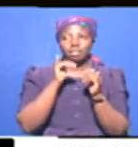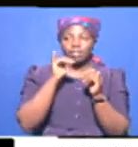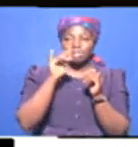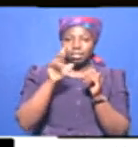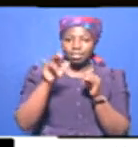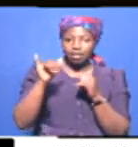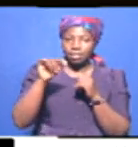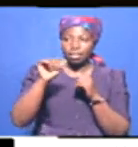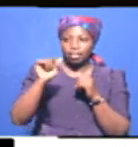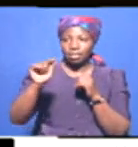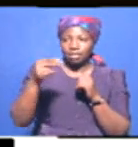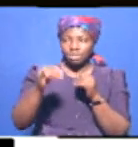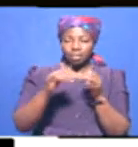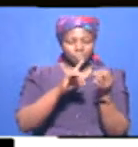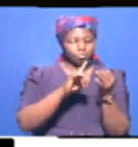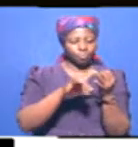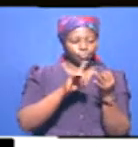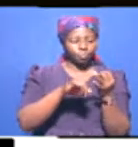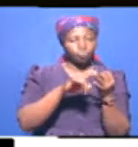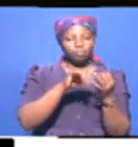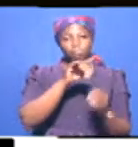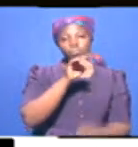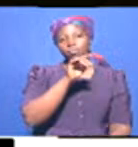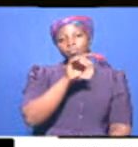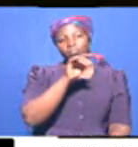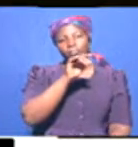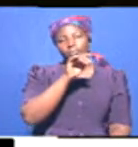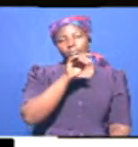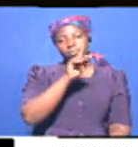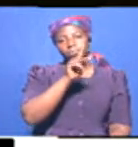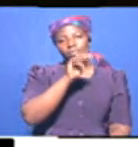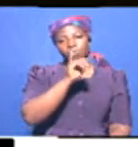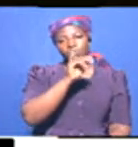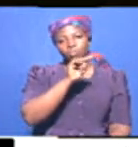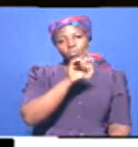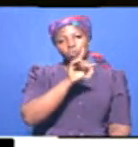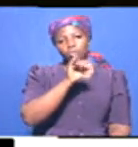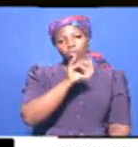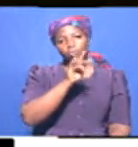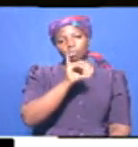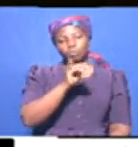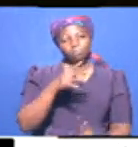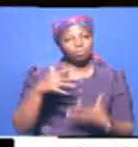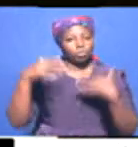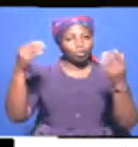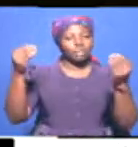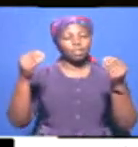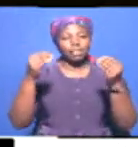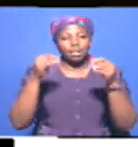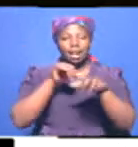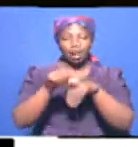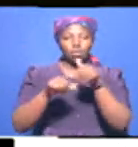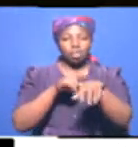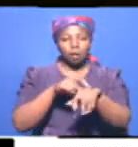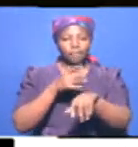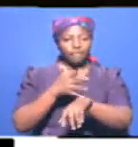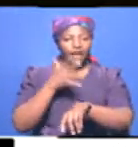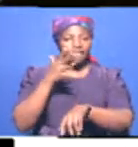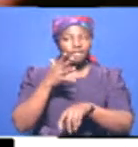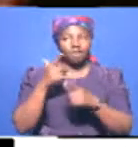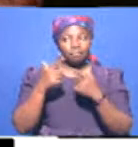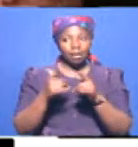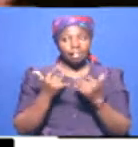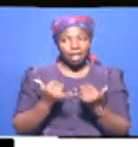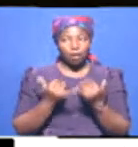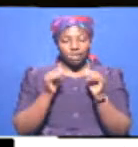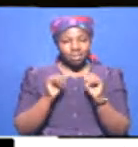as the Senator for the Rakanithi, Kithure Kindiki, who left 2 hours before 7 p.m. That was about 5 p.m. But now we can confidently report that they